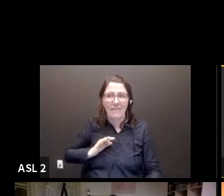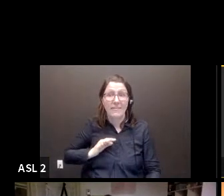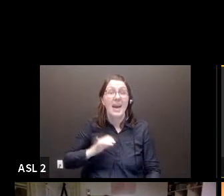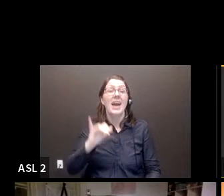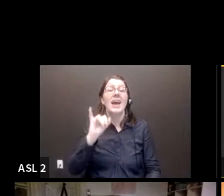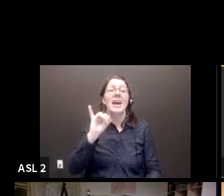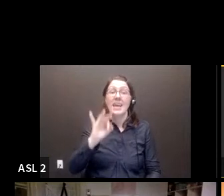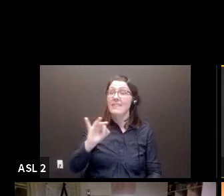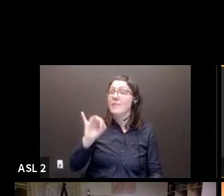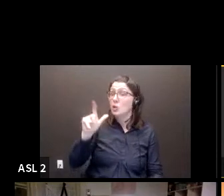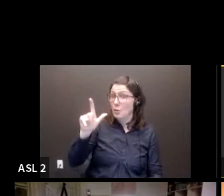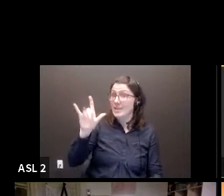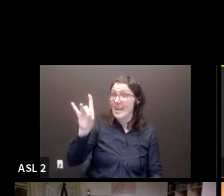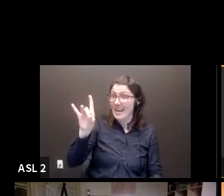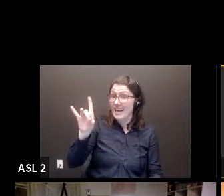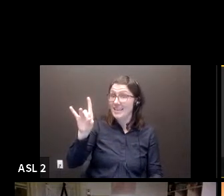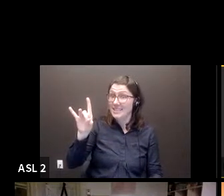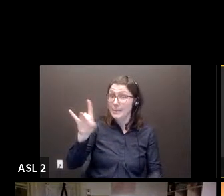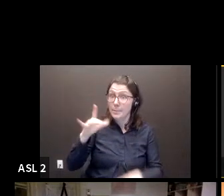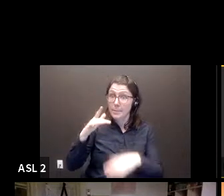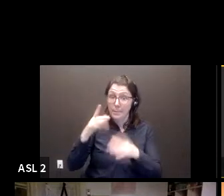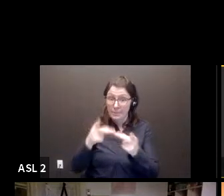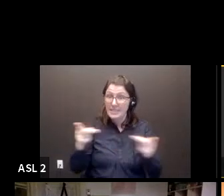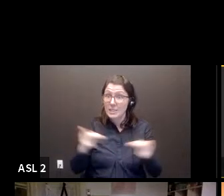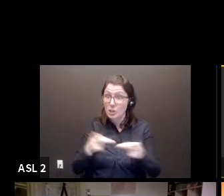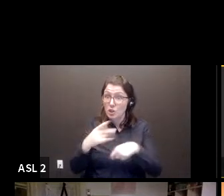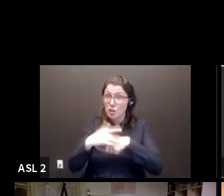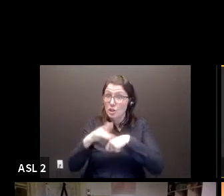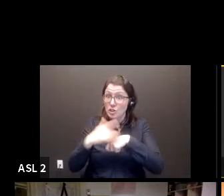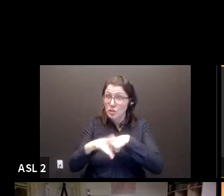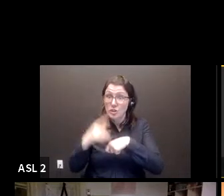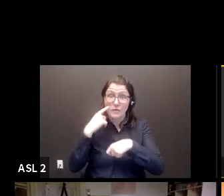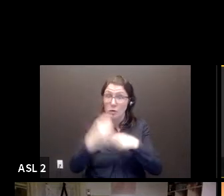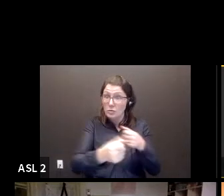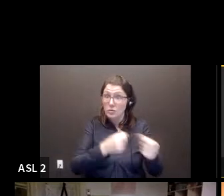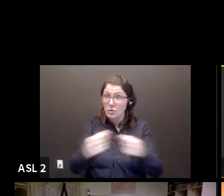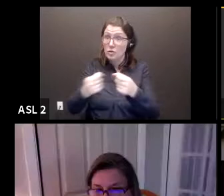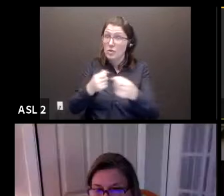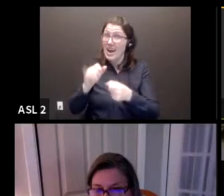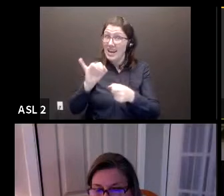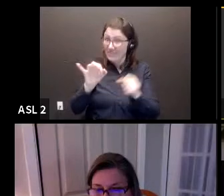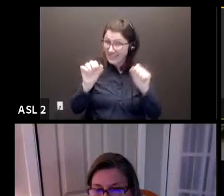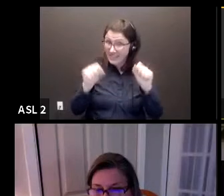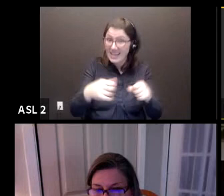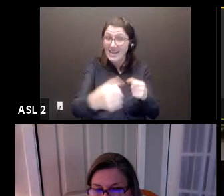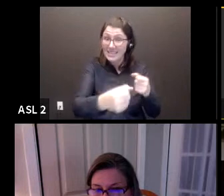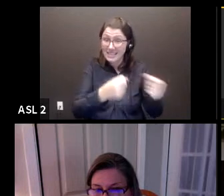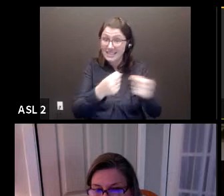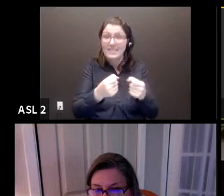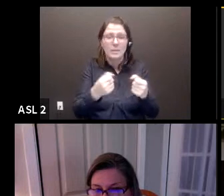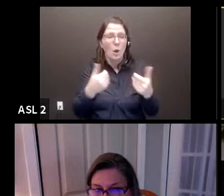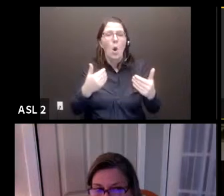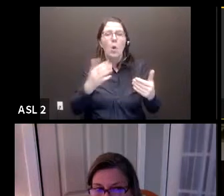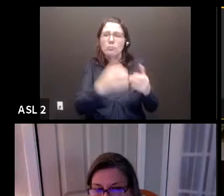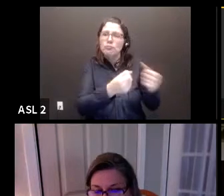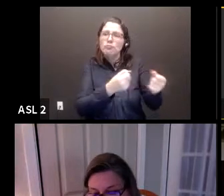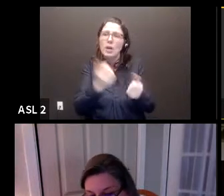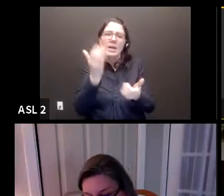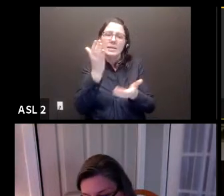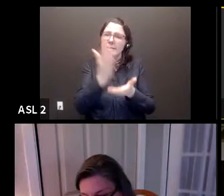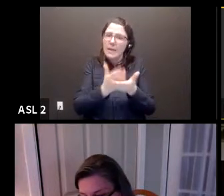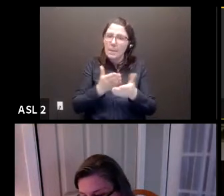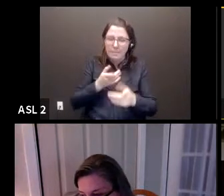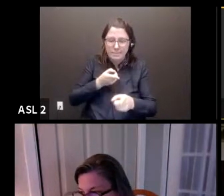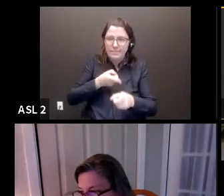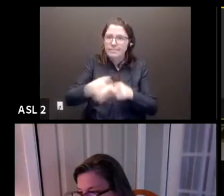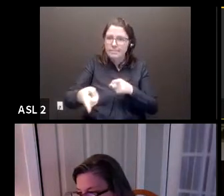ftes that are still approved for hiring this year charities a percentage of those hires will go to getting our